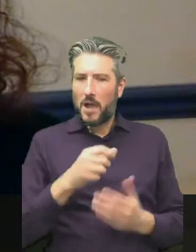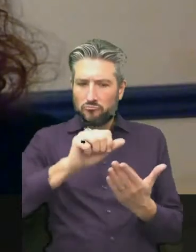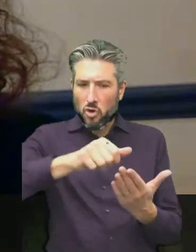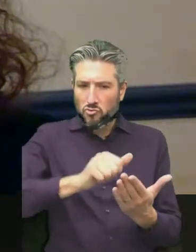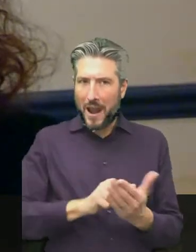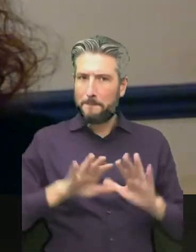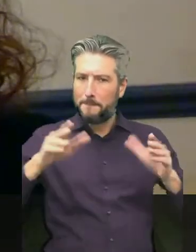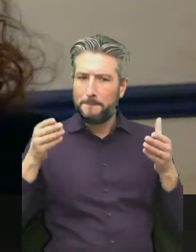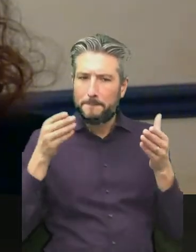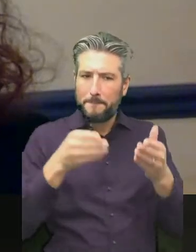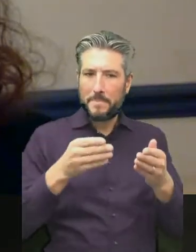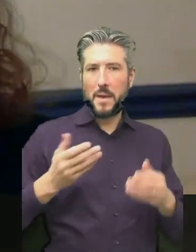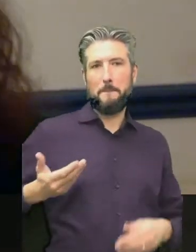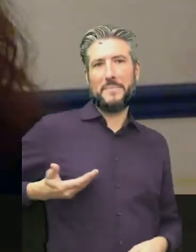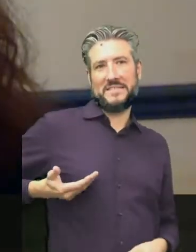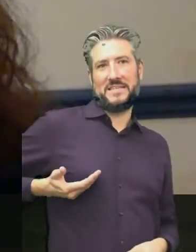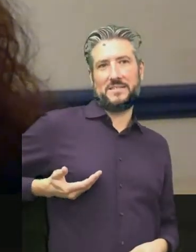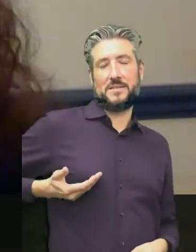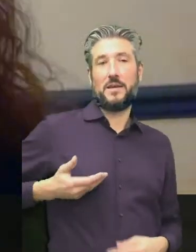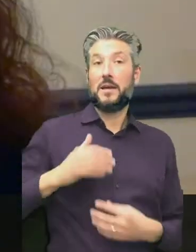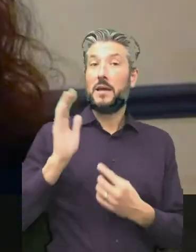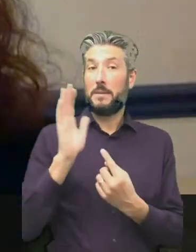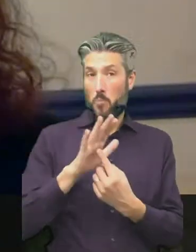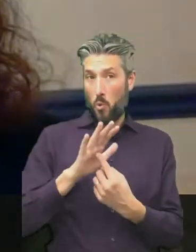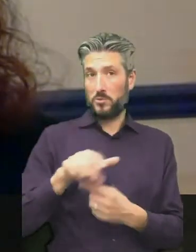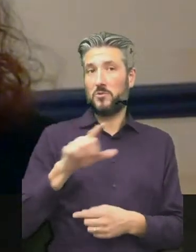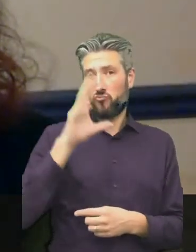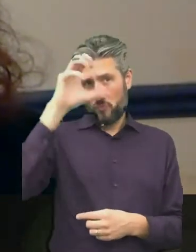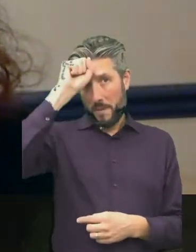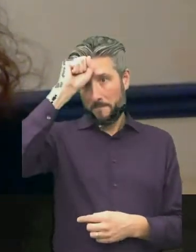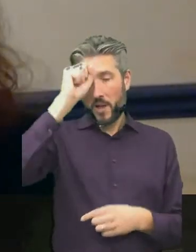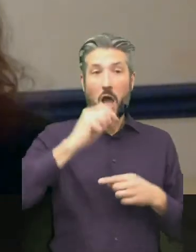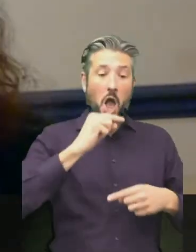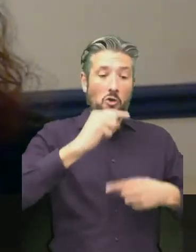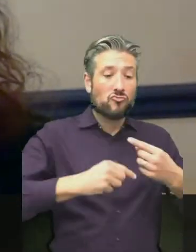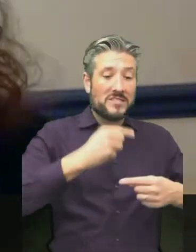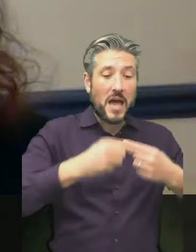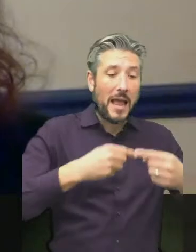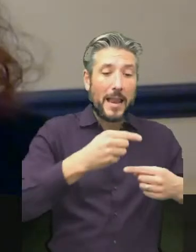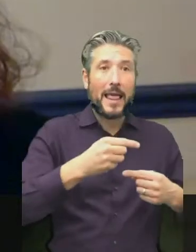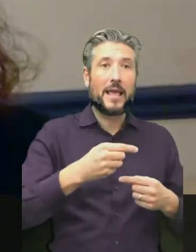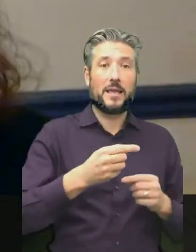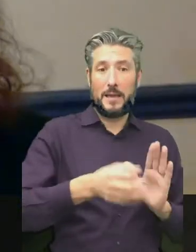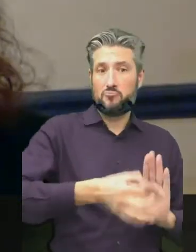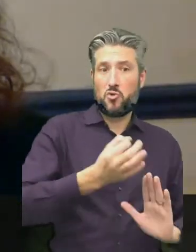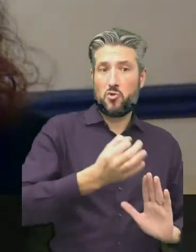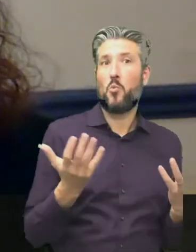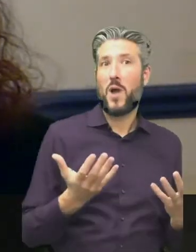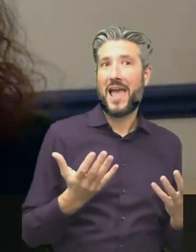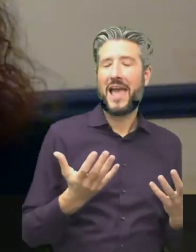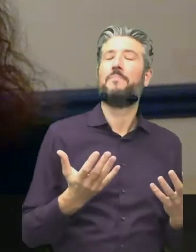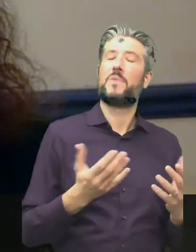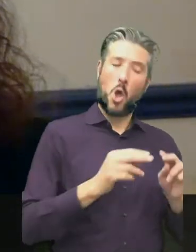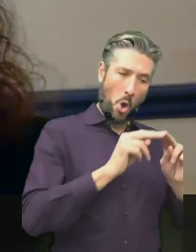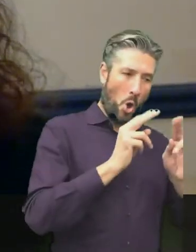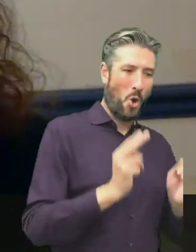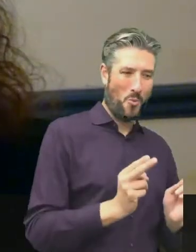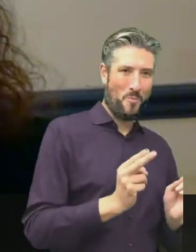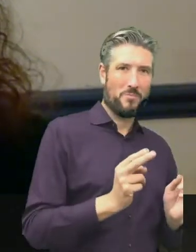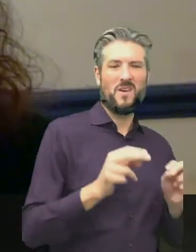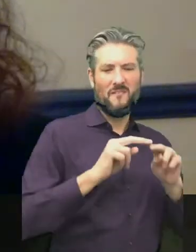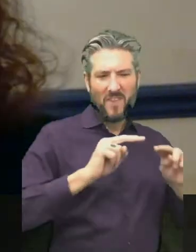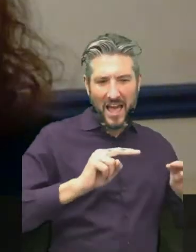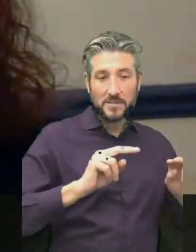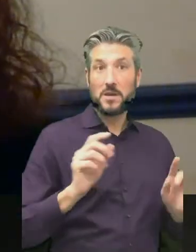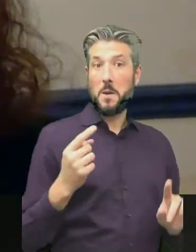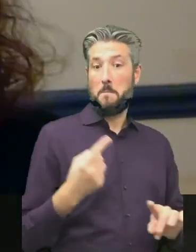to remember that the recycling needs to improve, not just in the domestic setting, but also in businesses. And that's